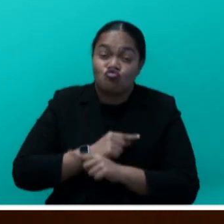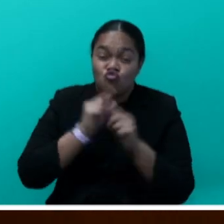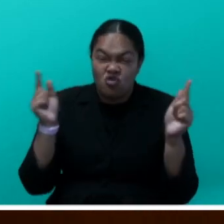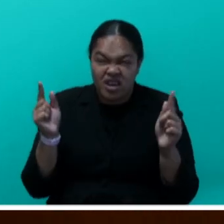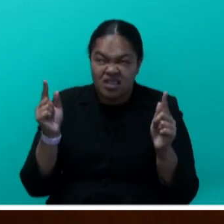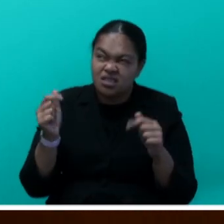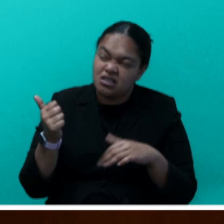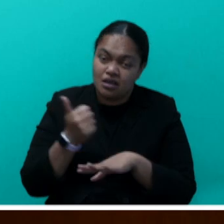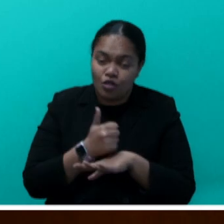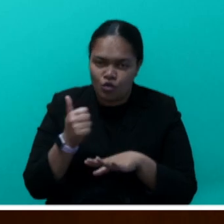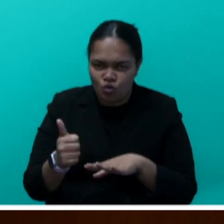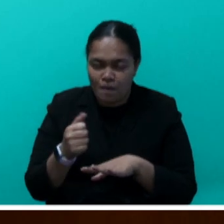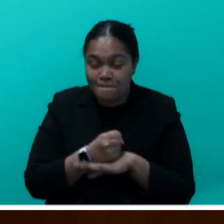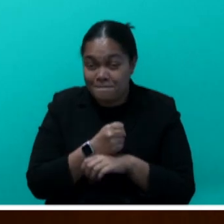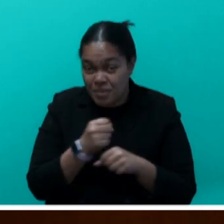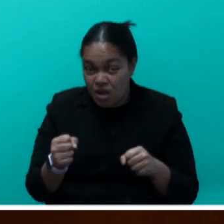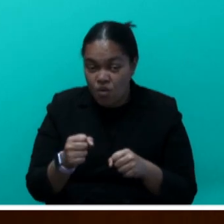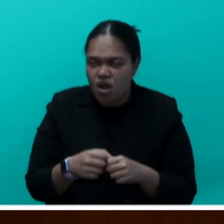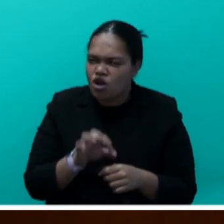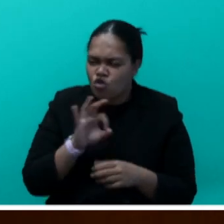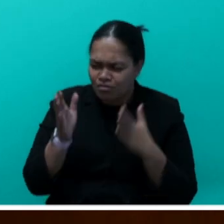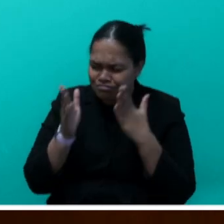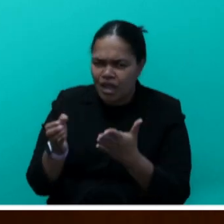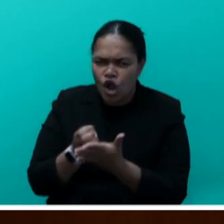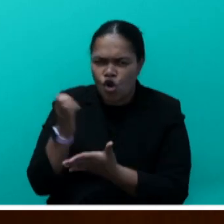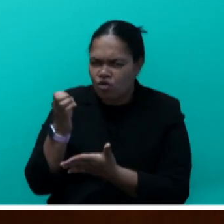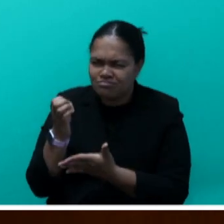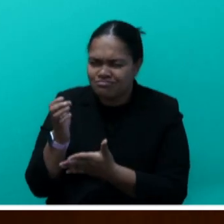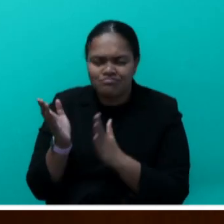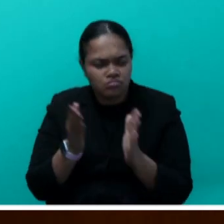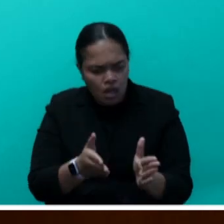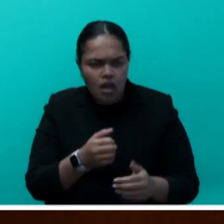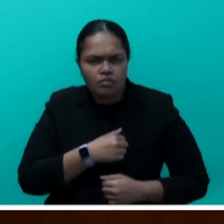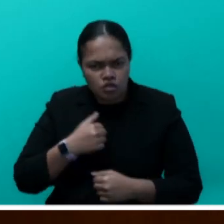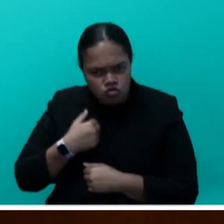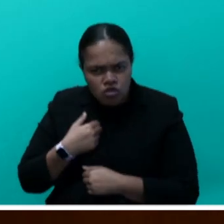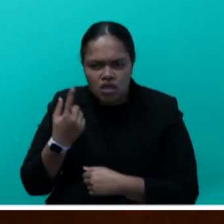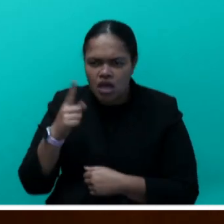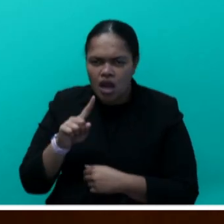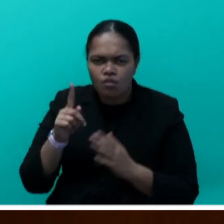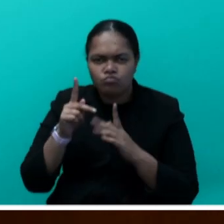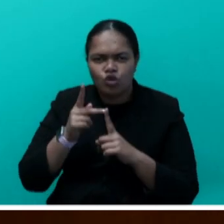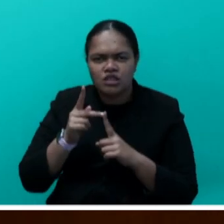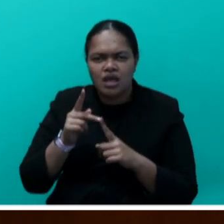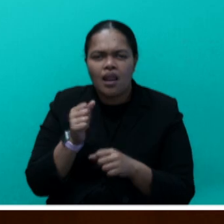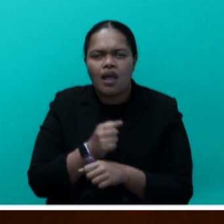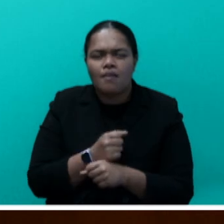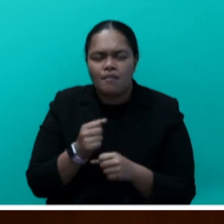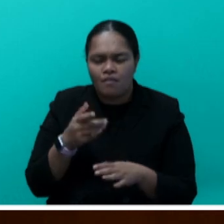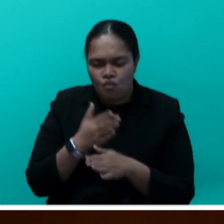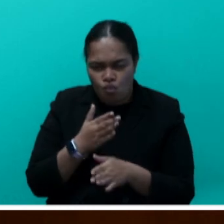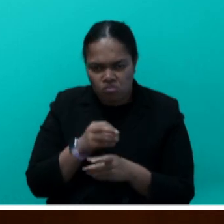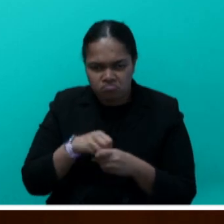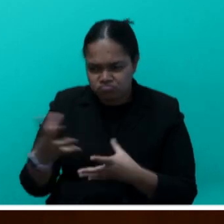not only economic, but also military and political power in the world. And I acknowledge, Mr. Speaker,